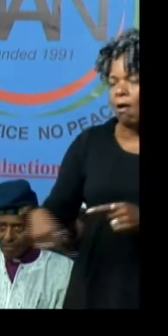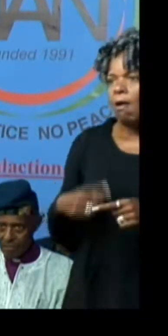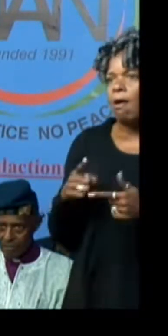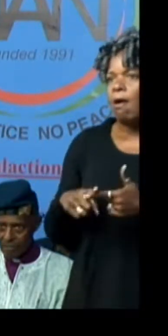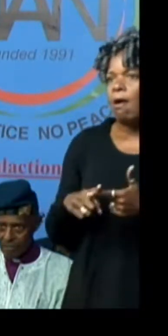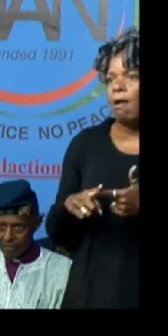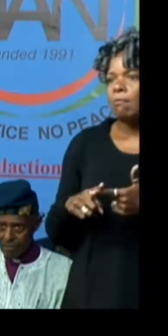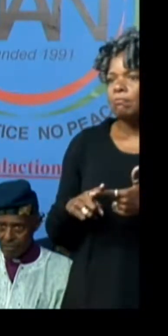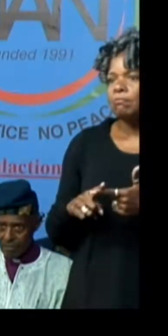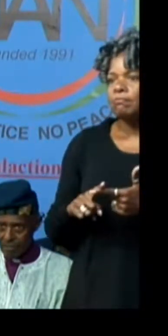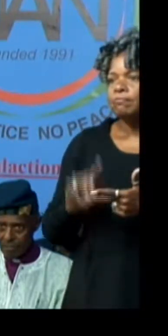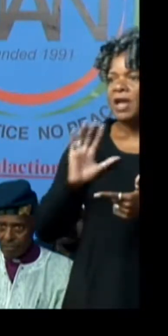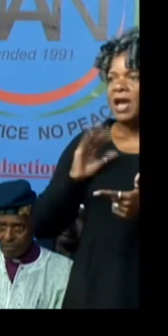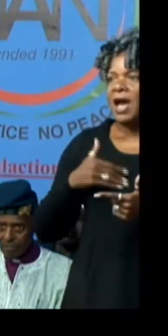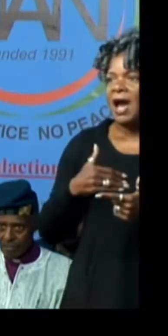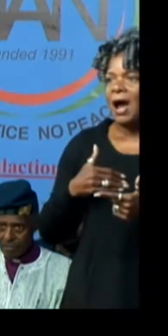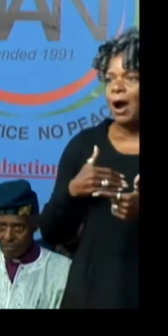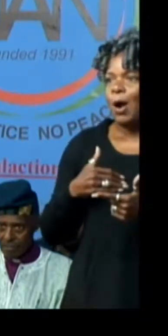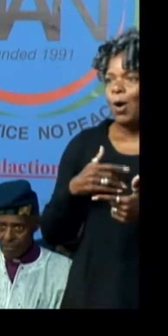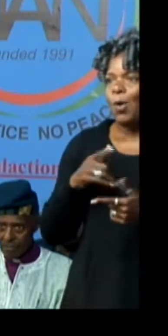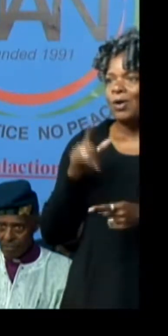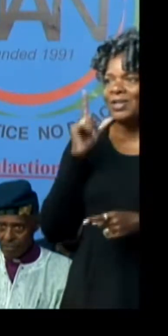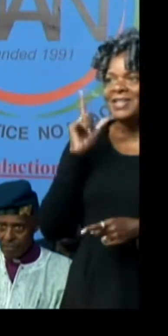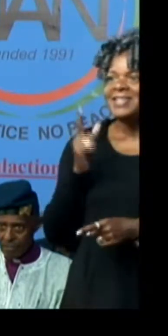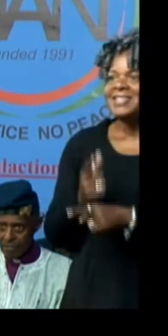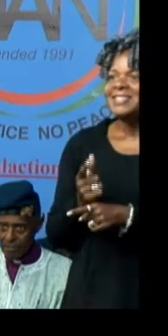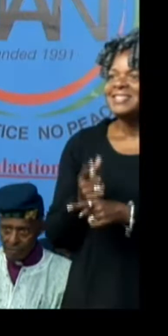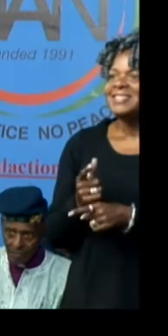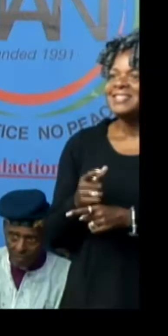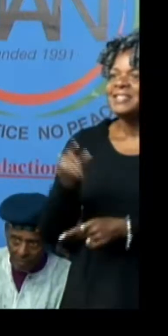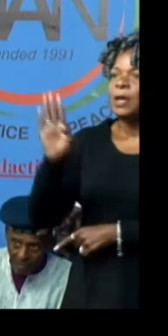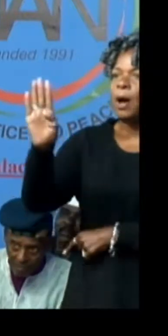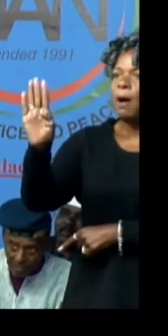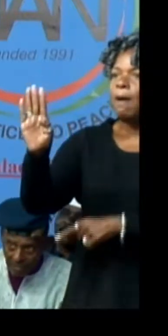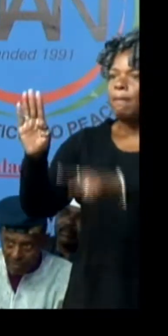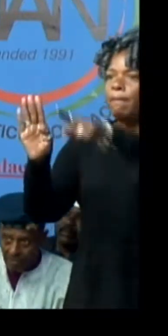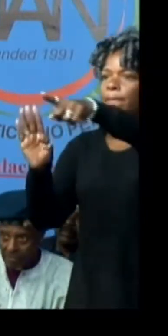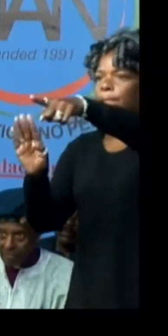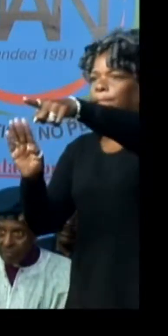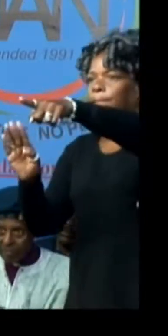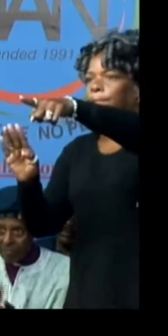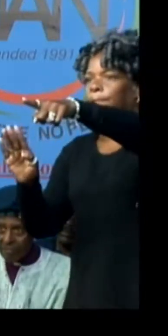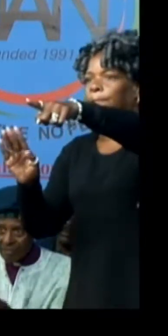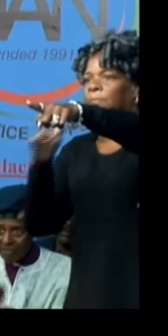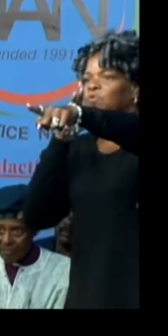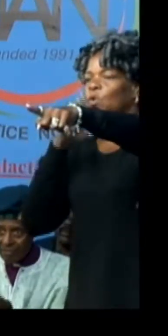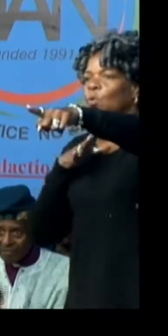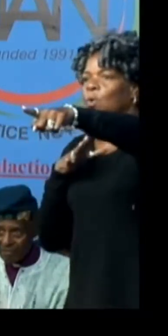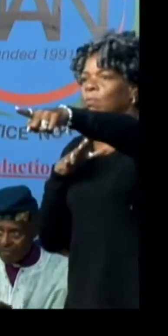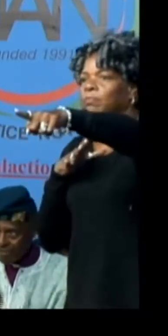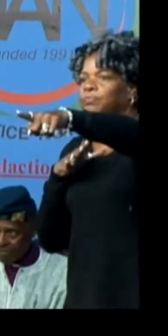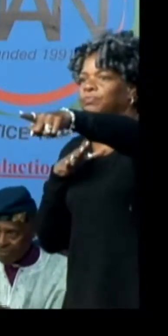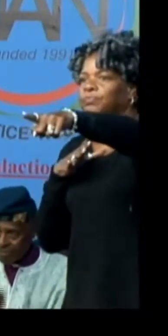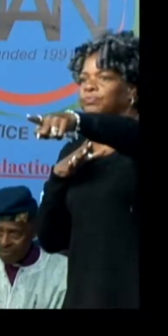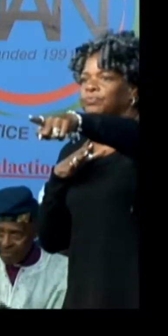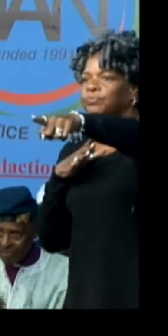than our own sister, Bertha Lewis. Stand up, Bertha, as well.